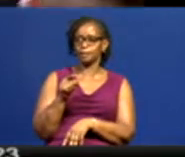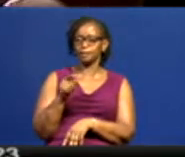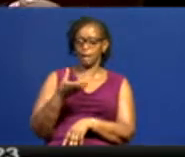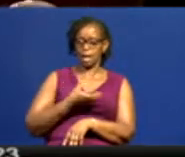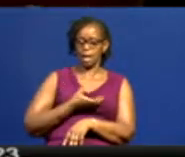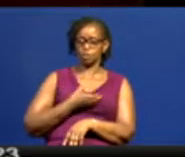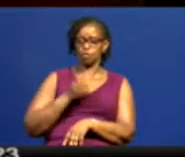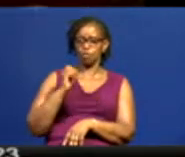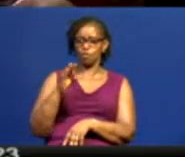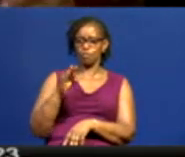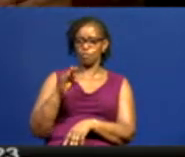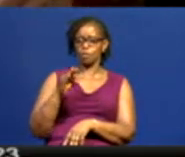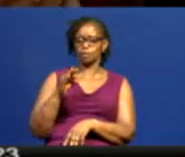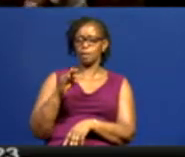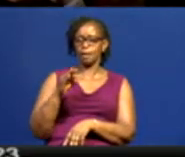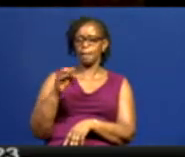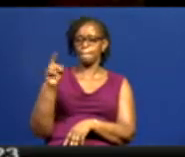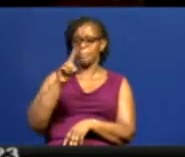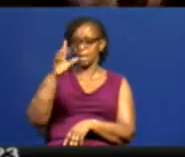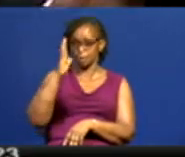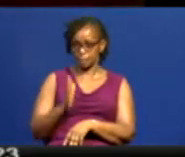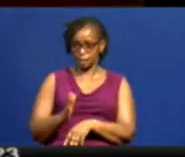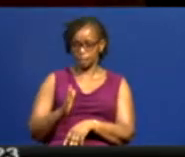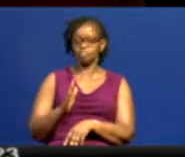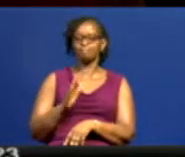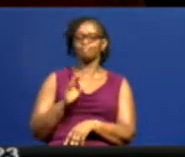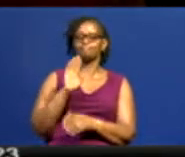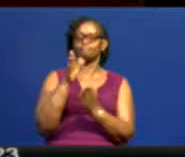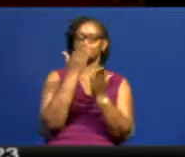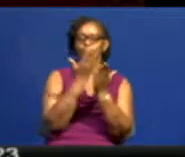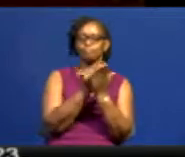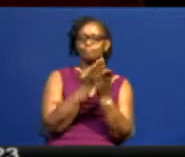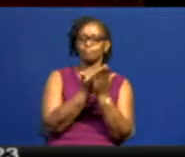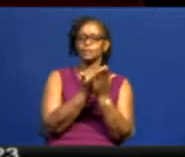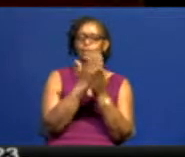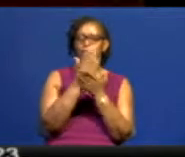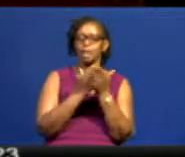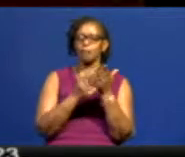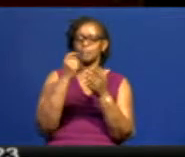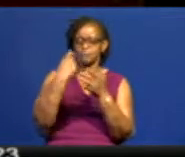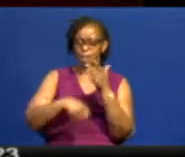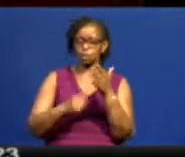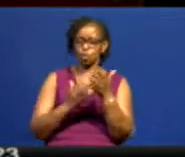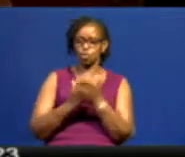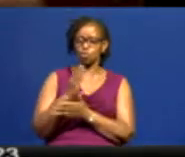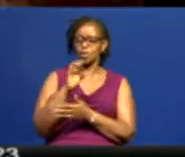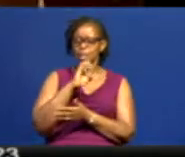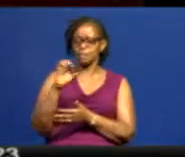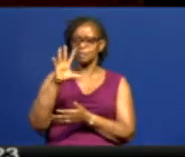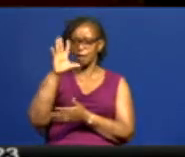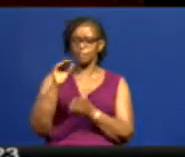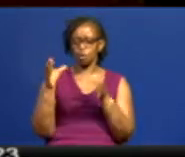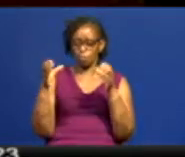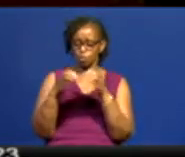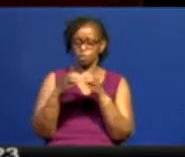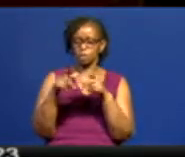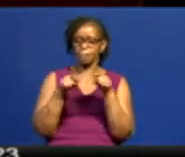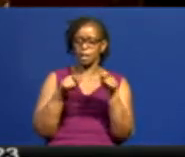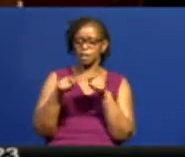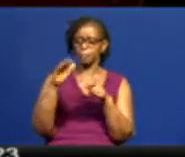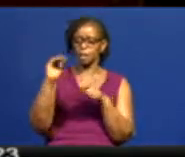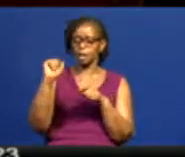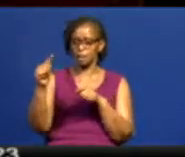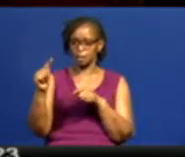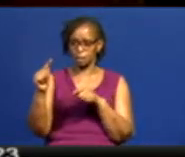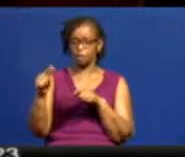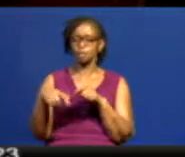Ministers recommend particular taxes through the East African Communities Management Act that not come to National Assembly for approval. So we